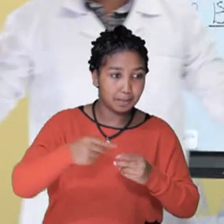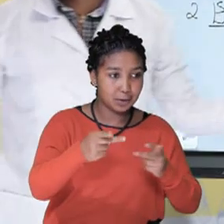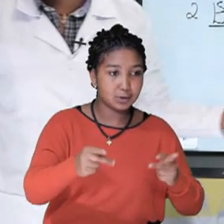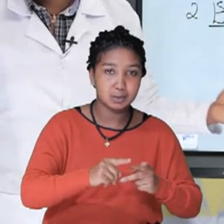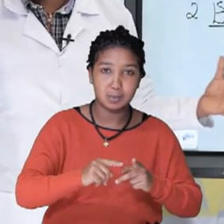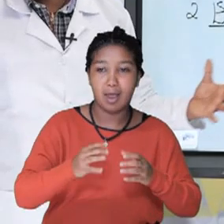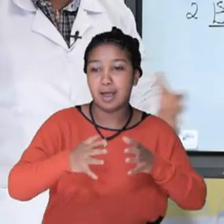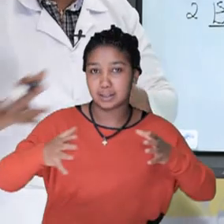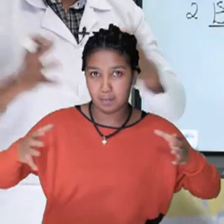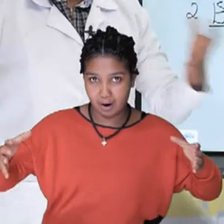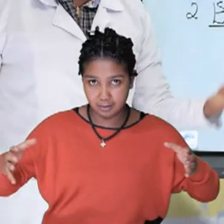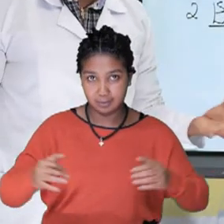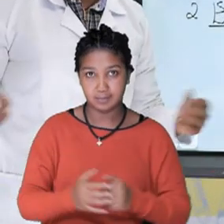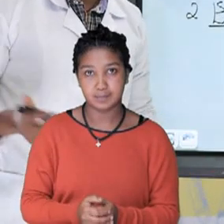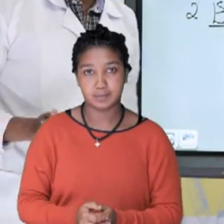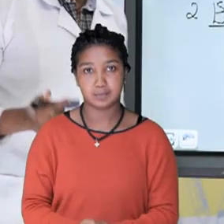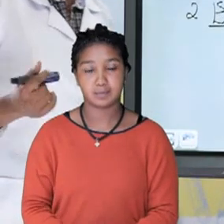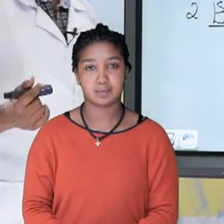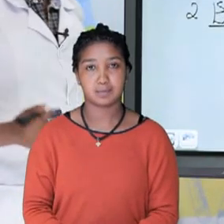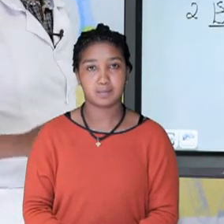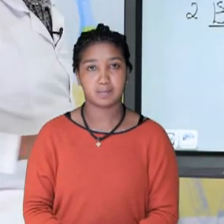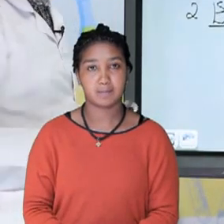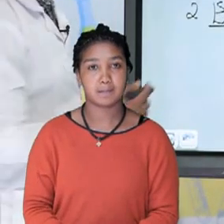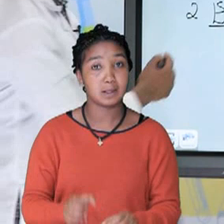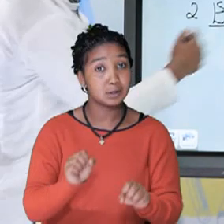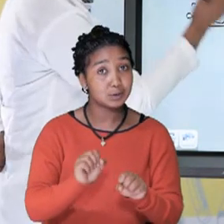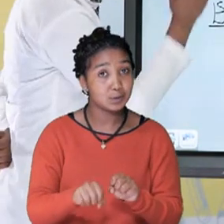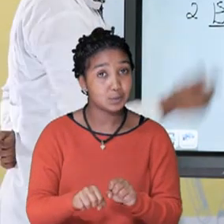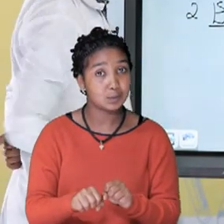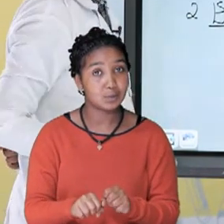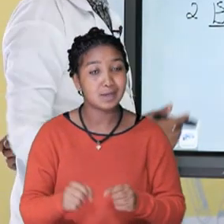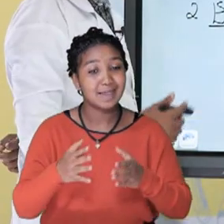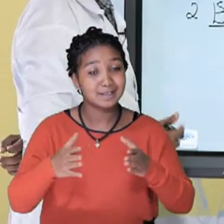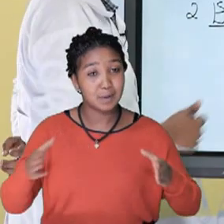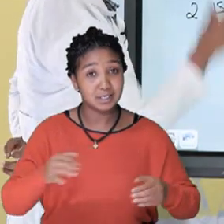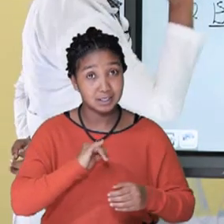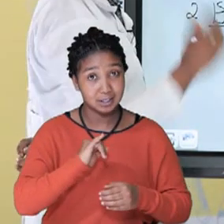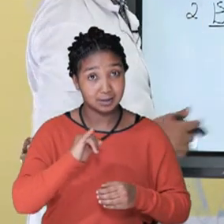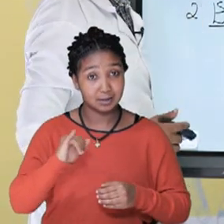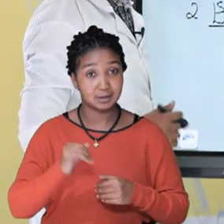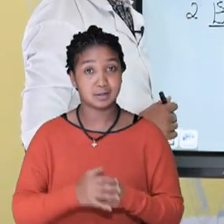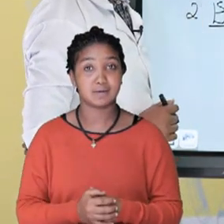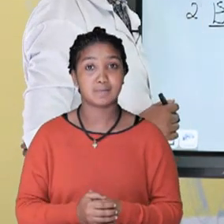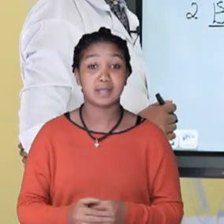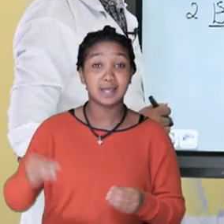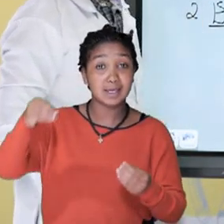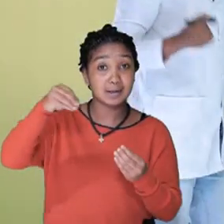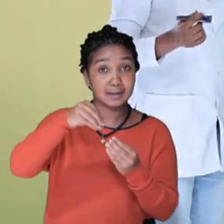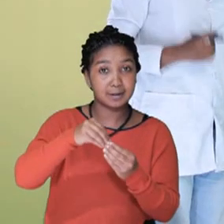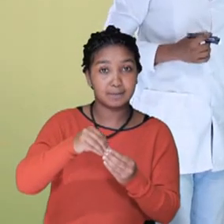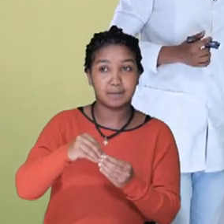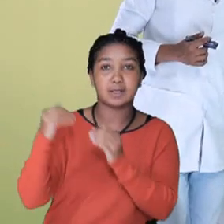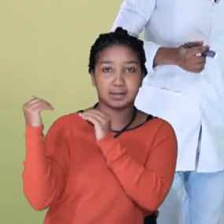what? Expand. It is expand. So, expansion is increasing in